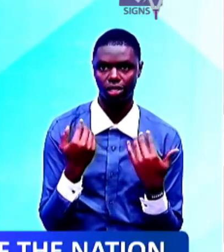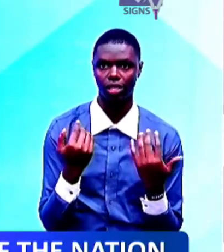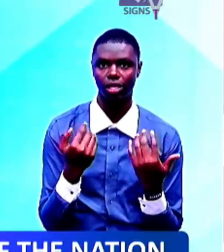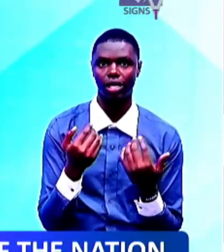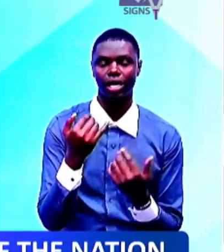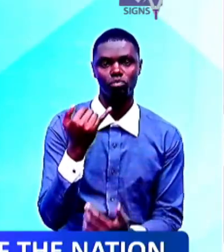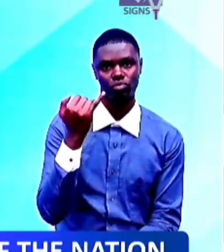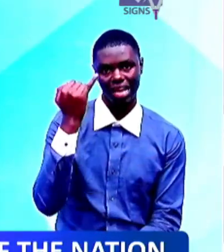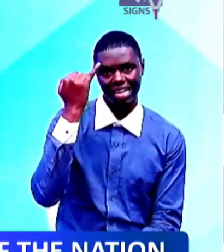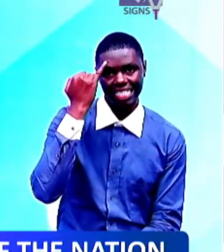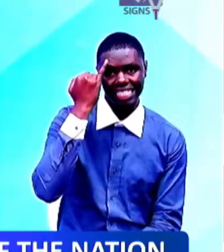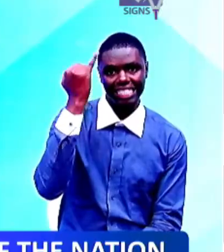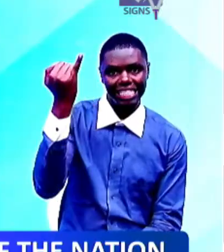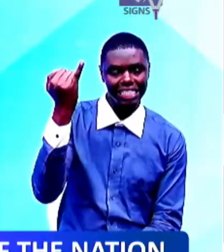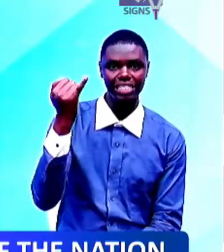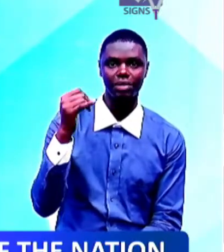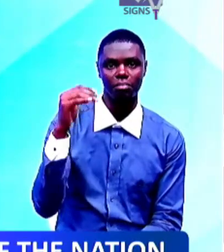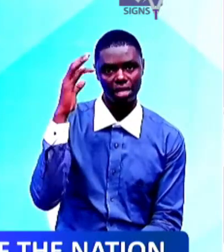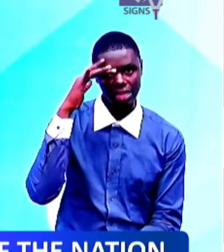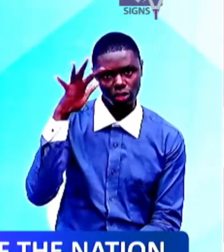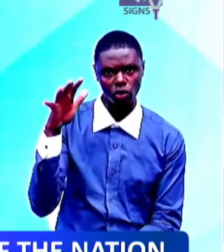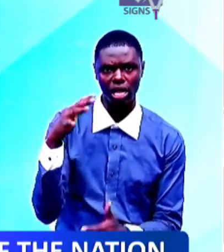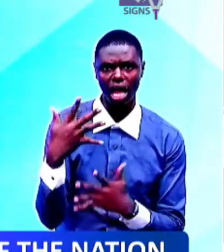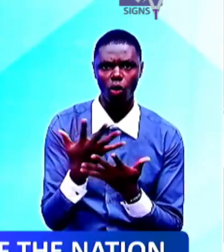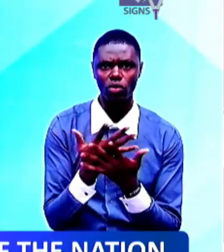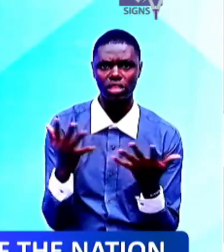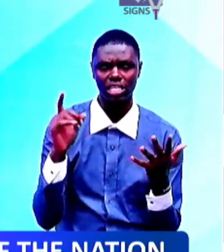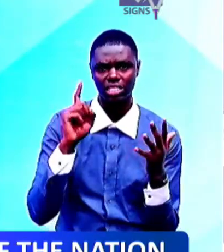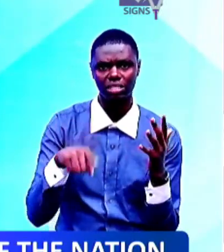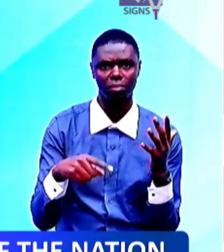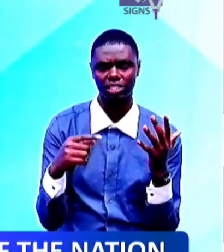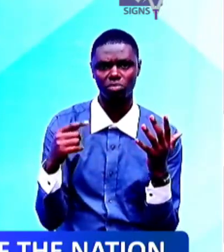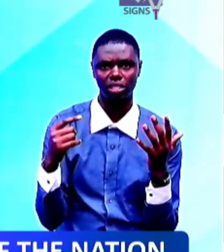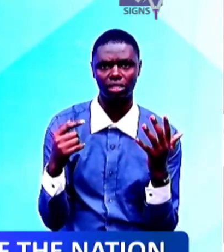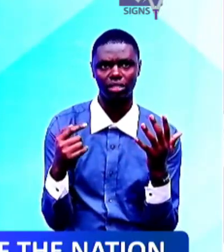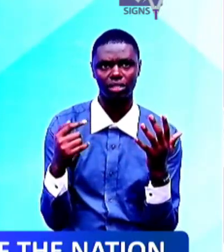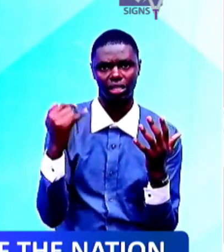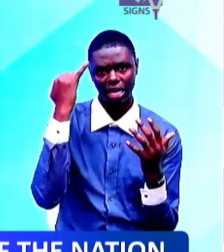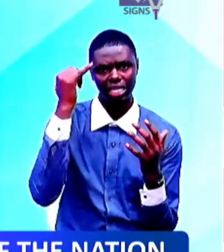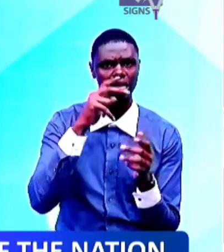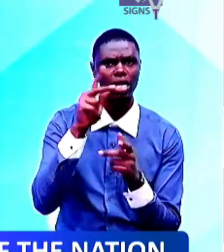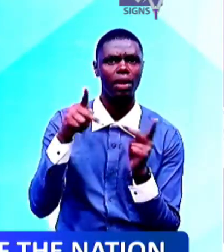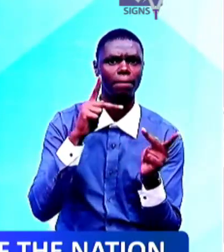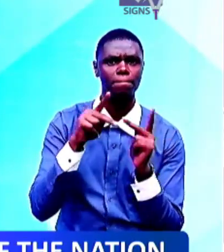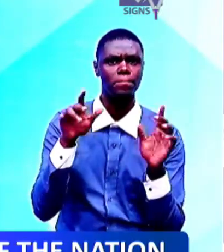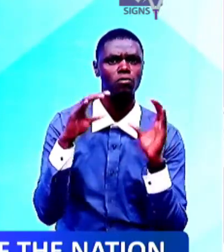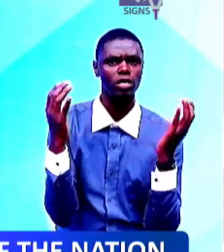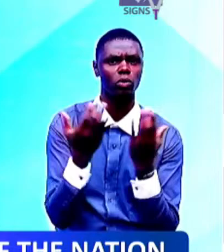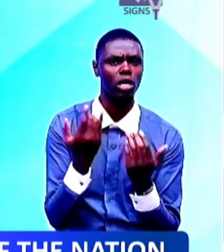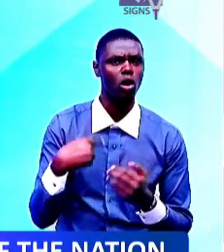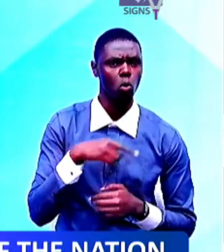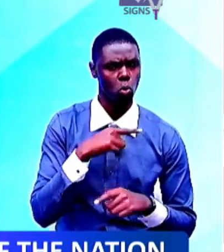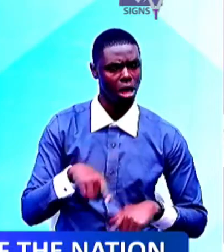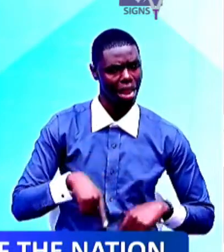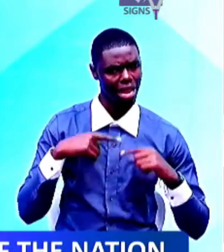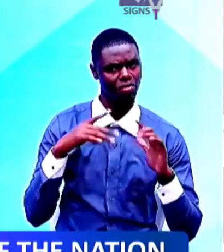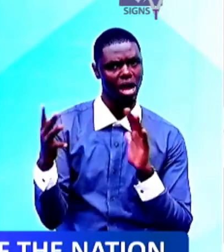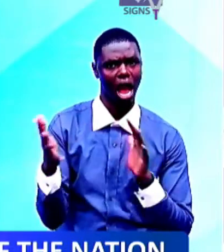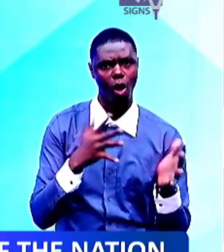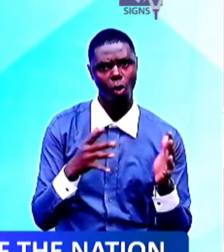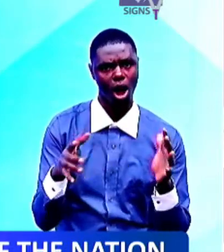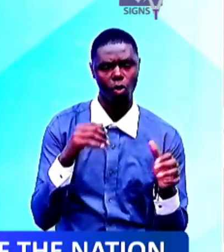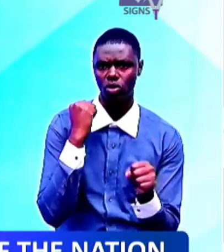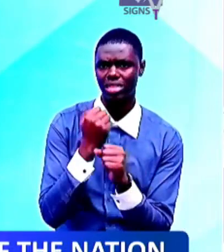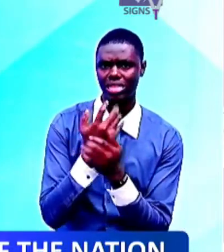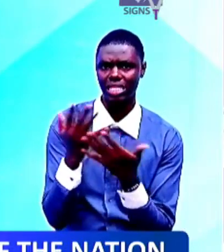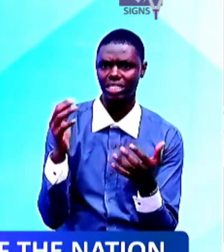idealism theory. It is where how things are supposed to be. Okay, in a perfect world, how are we supposed to live? This should run like